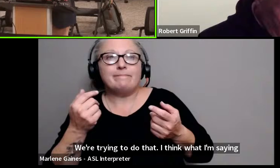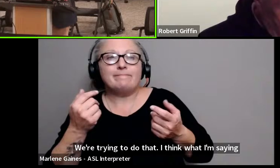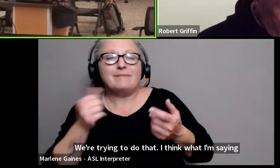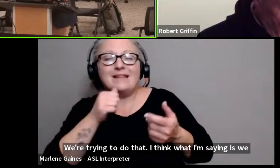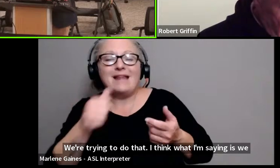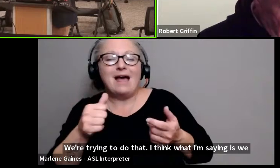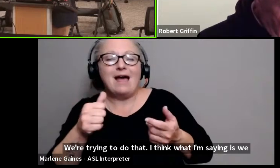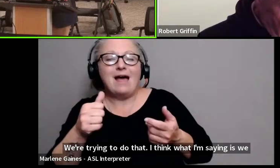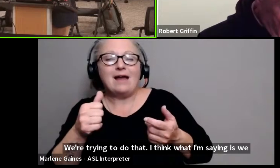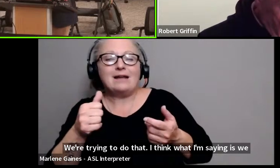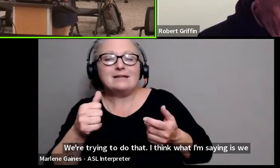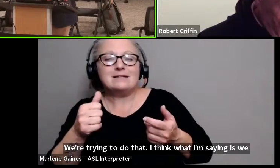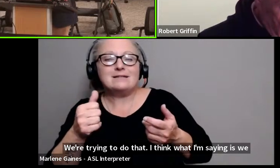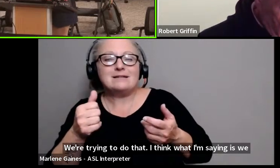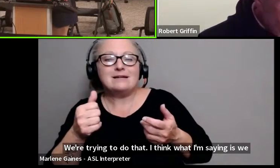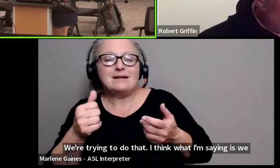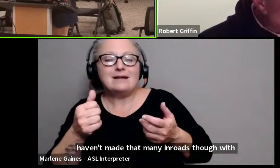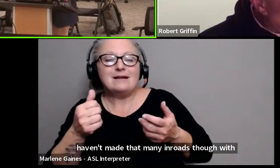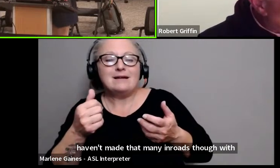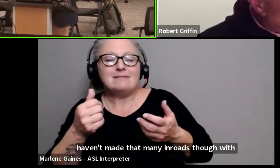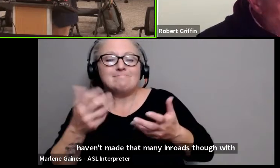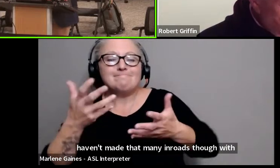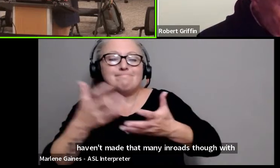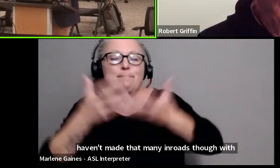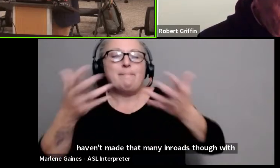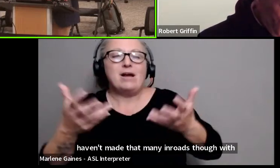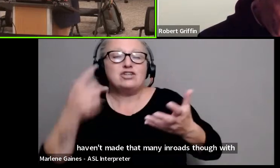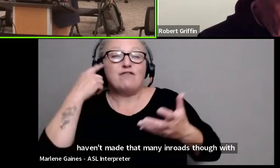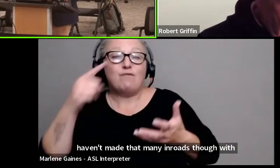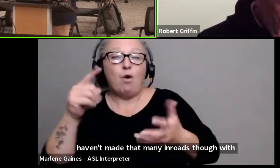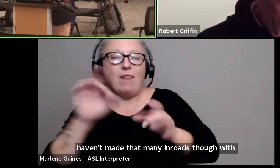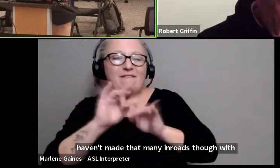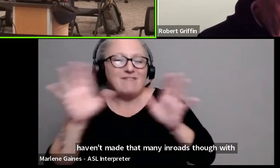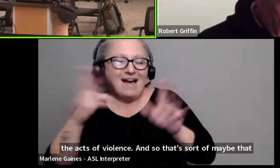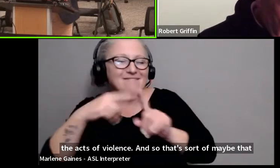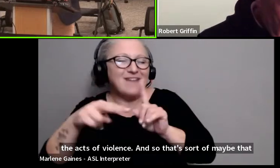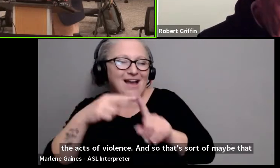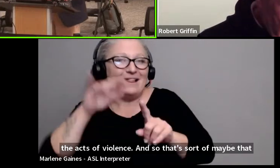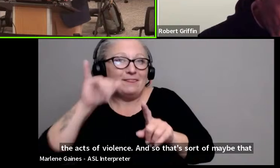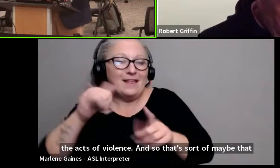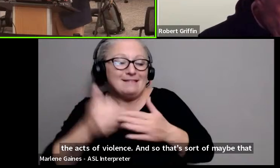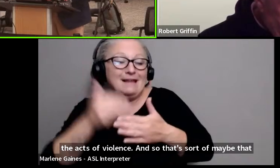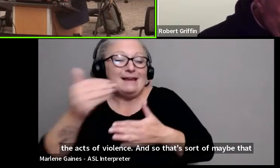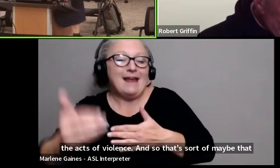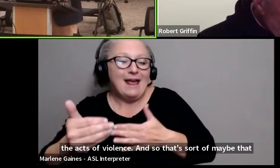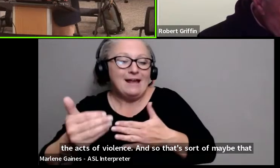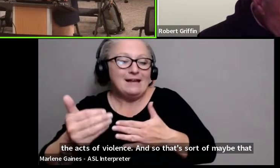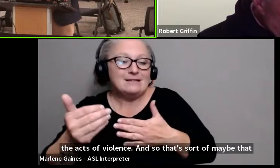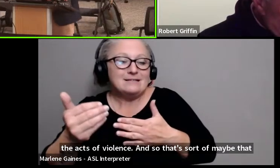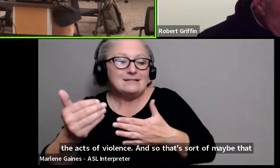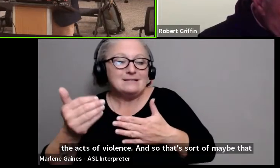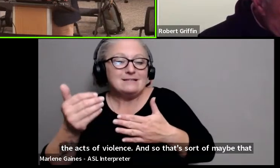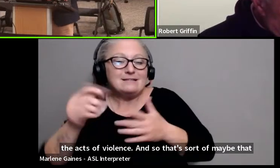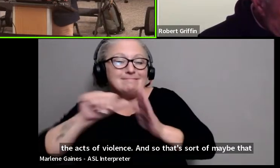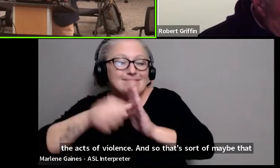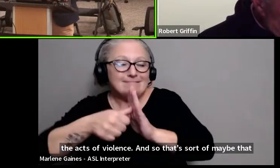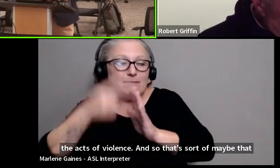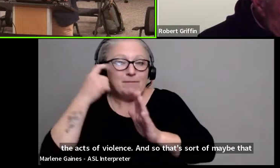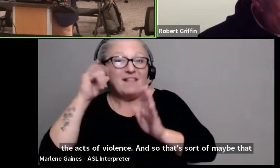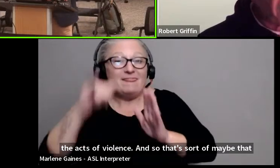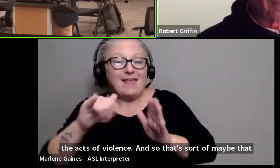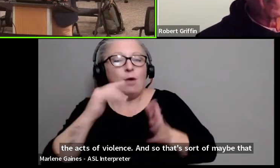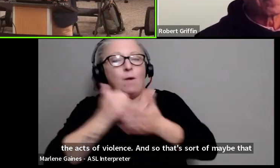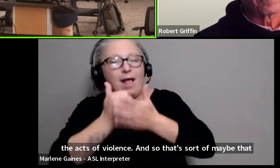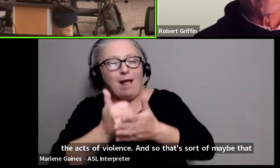with the acts of violence. And so that's sort of maybe that next iteration. And we try to find something there because that's going to move the needle the